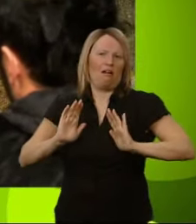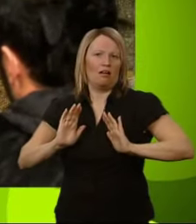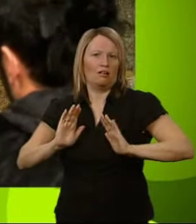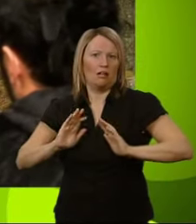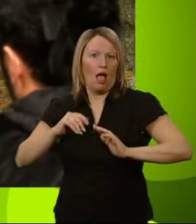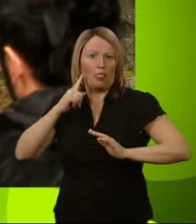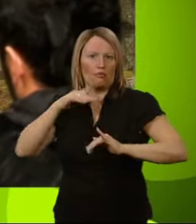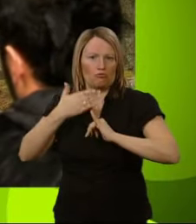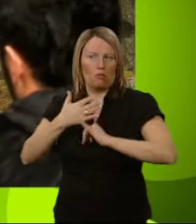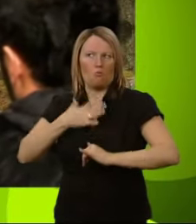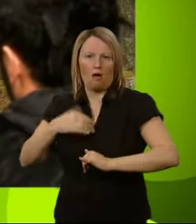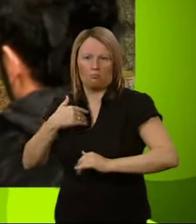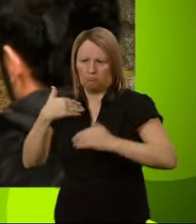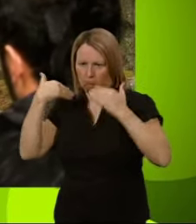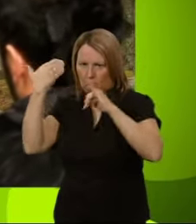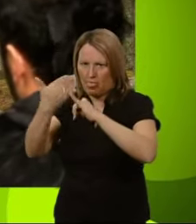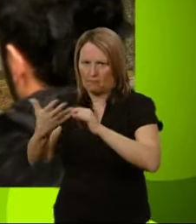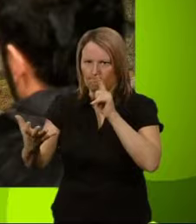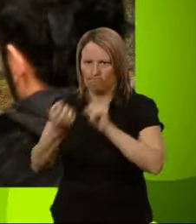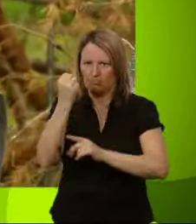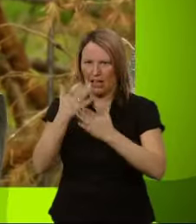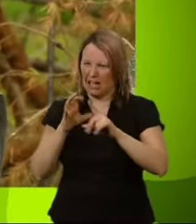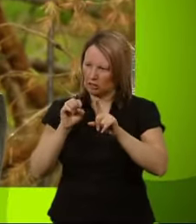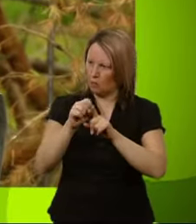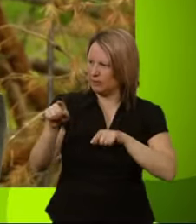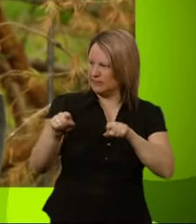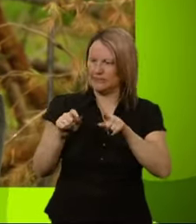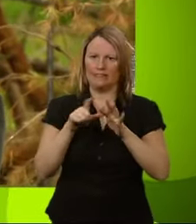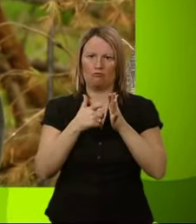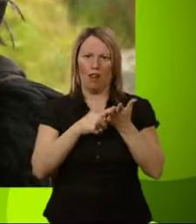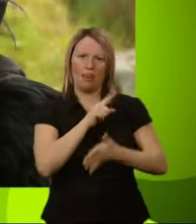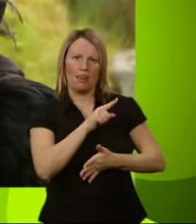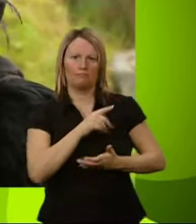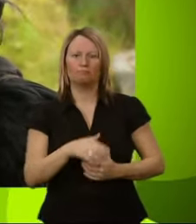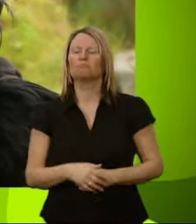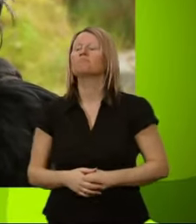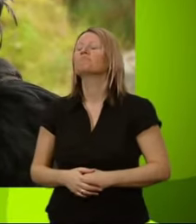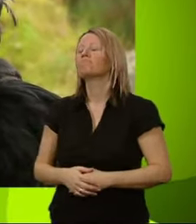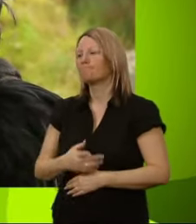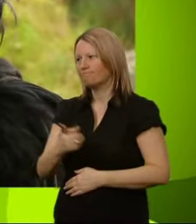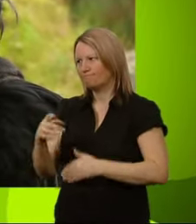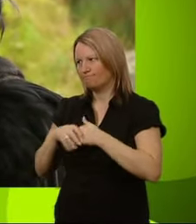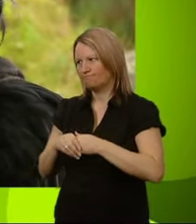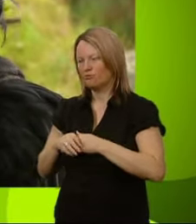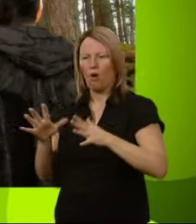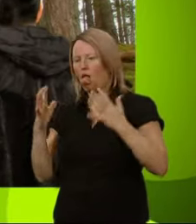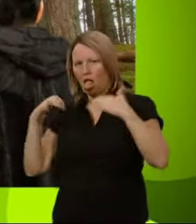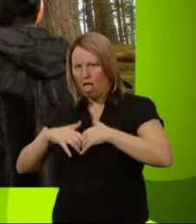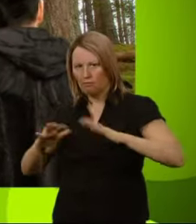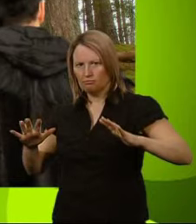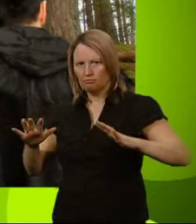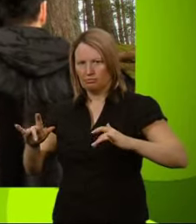So I think I really, really need to up my game if I want to catch up with Dyrell again. My friends, let us not